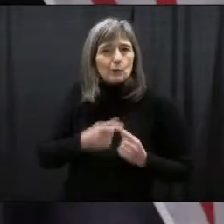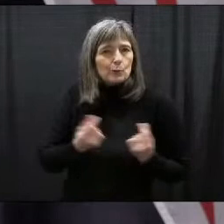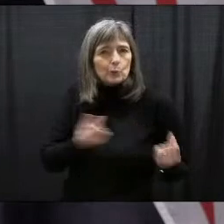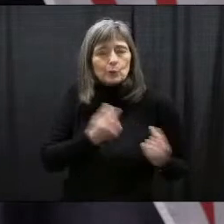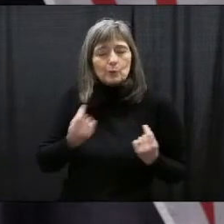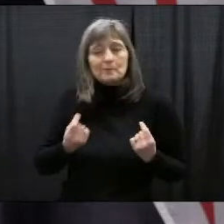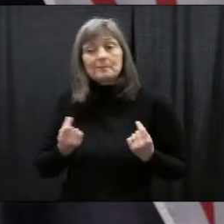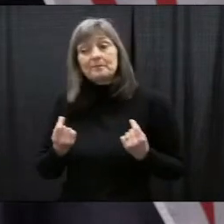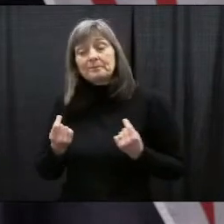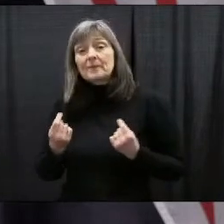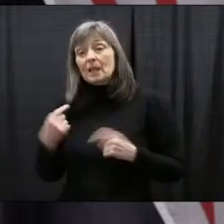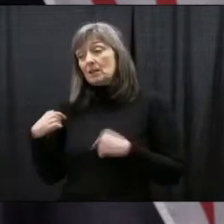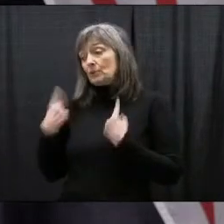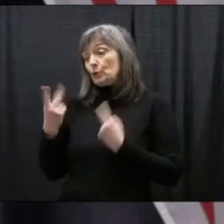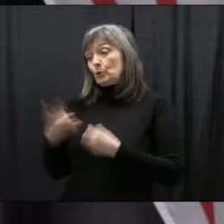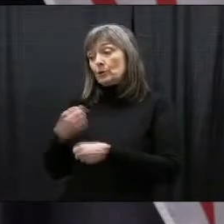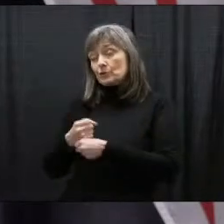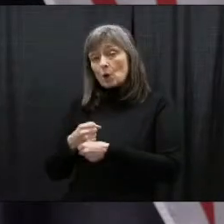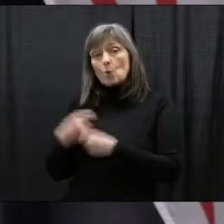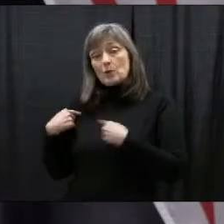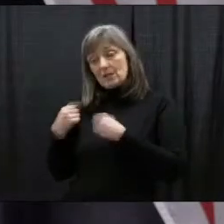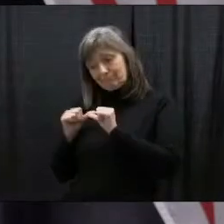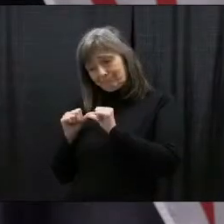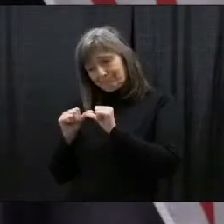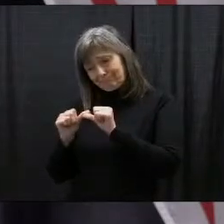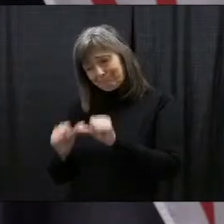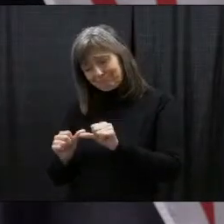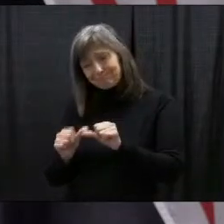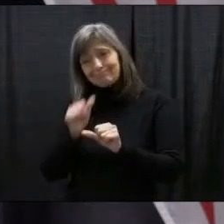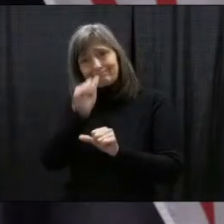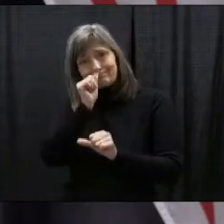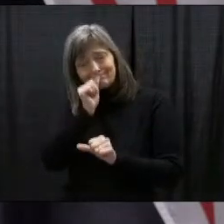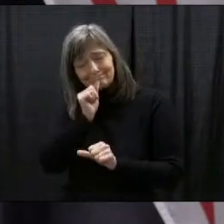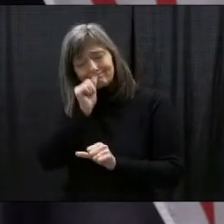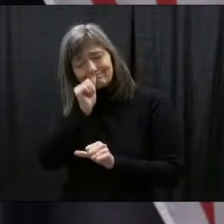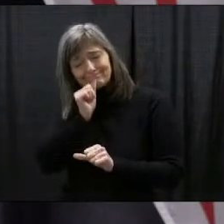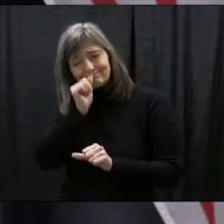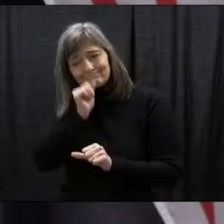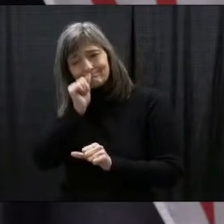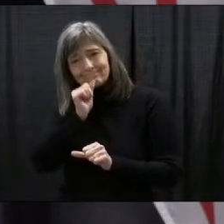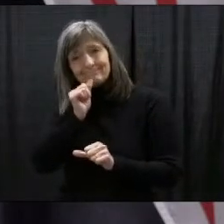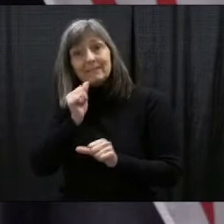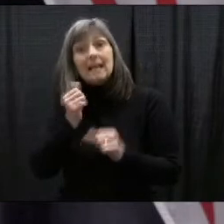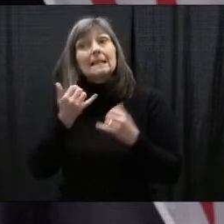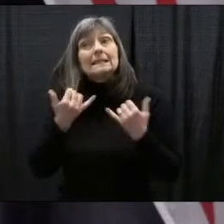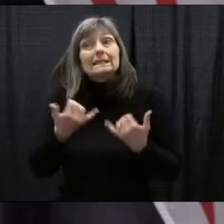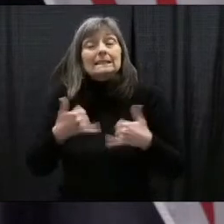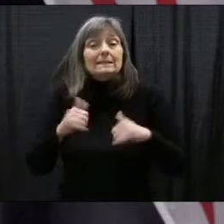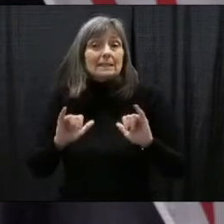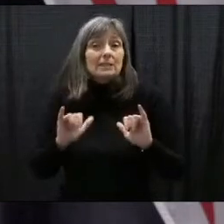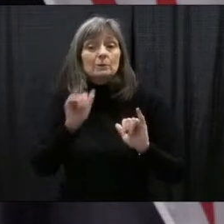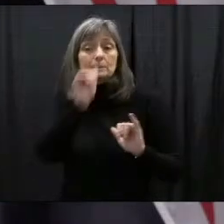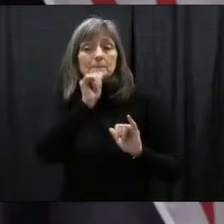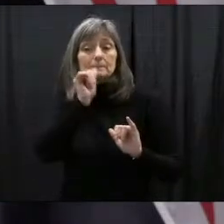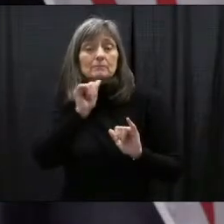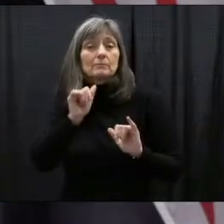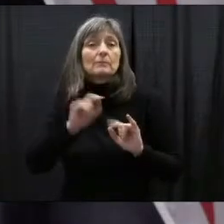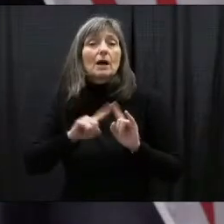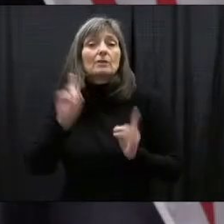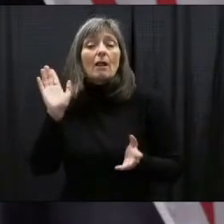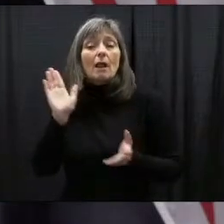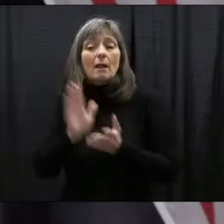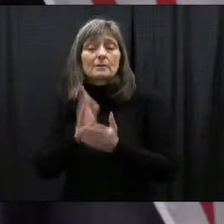lives almost 2 years ago, and we will need to maintain that same resilience now as we begin the transition out of